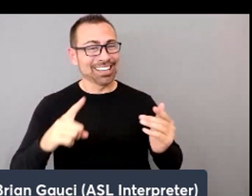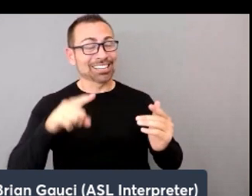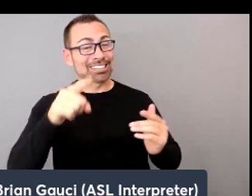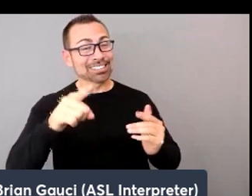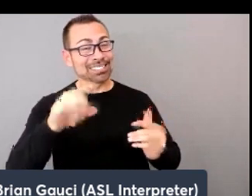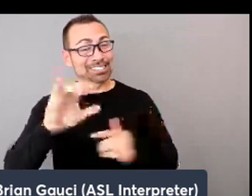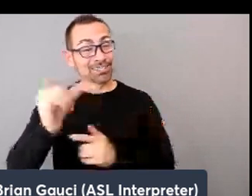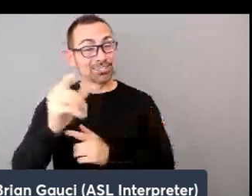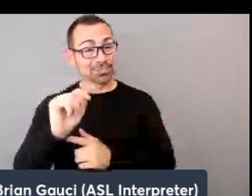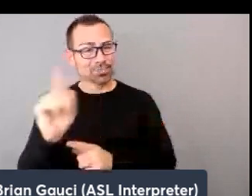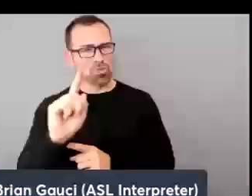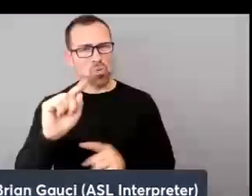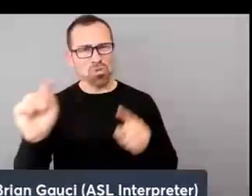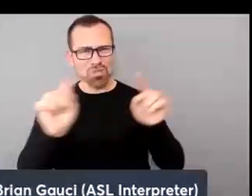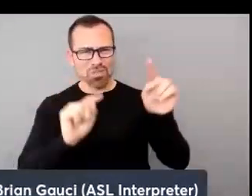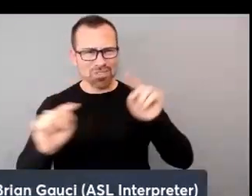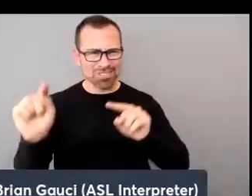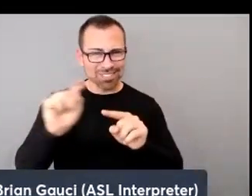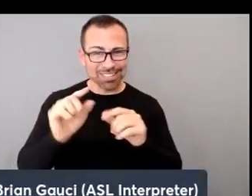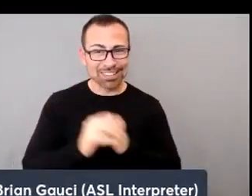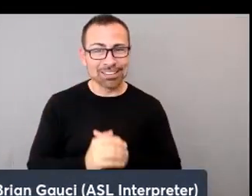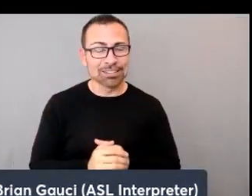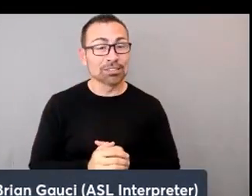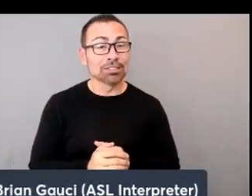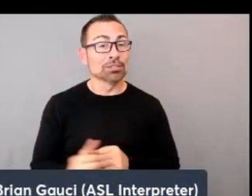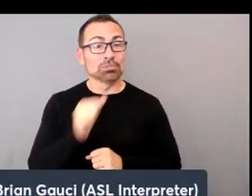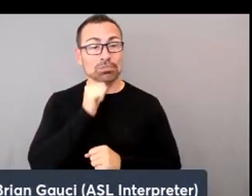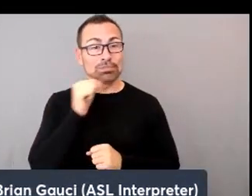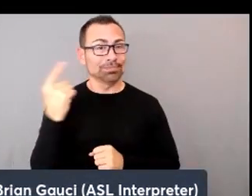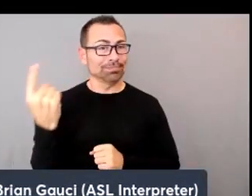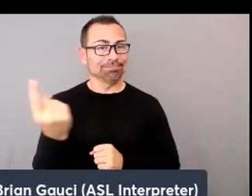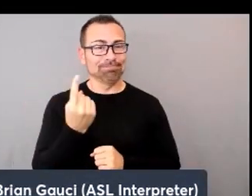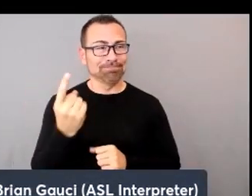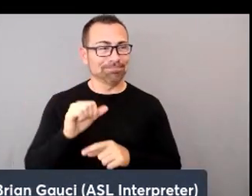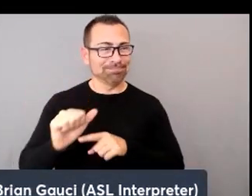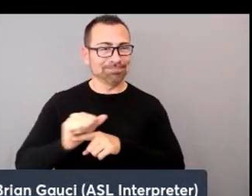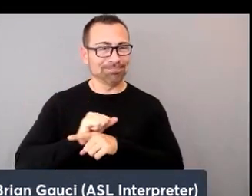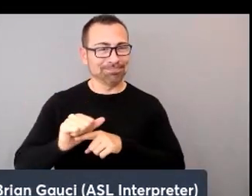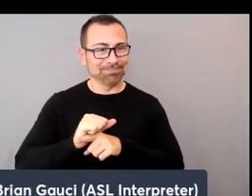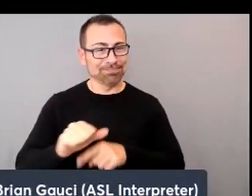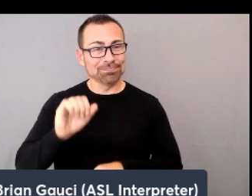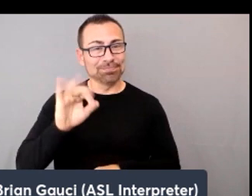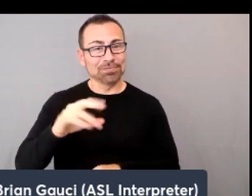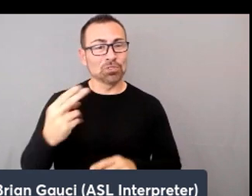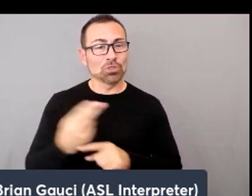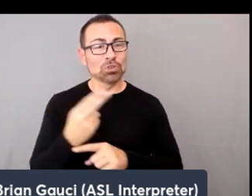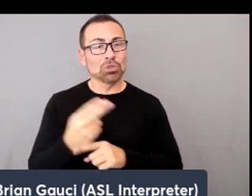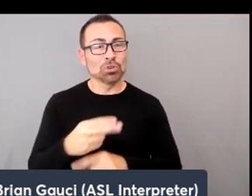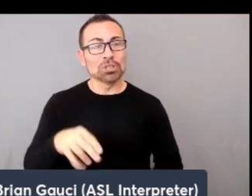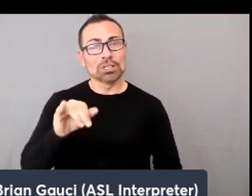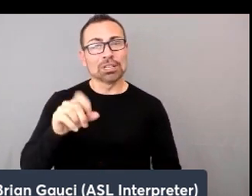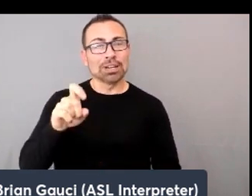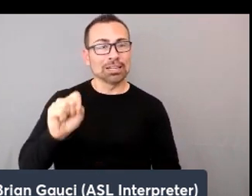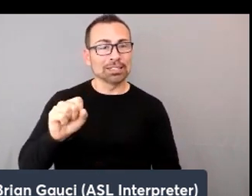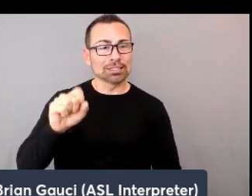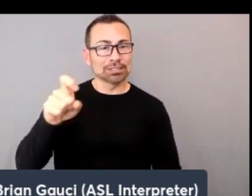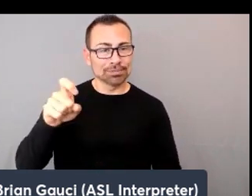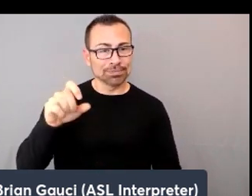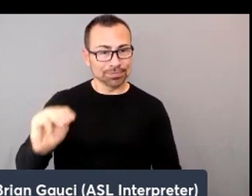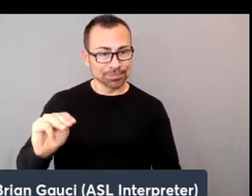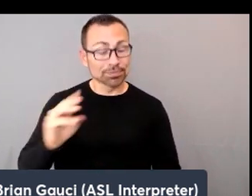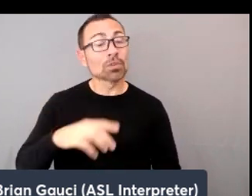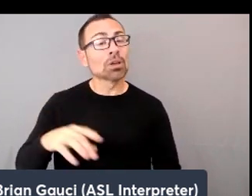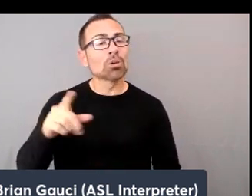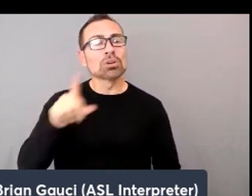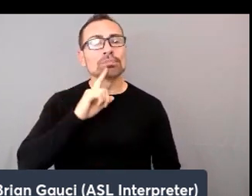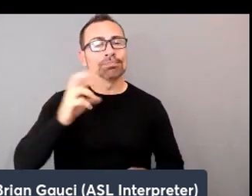actually, it wasn't only trained, like if you're using Isaac Sim, which is the robotic simulator, you could